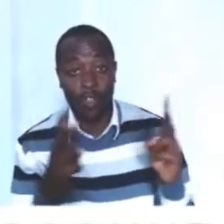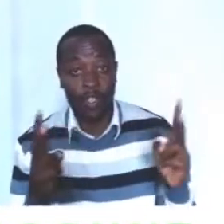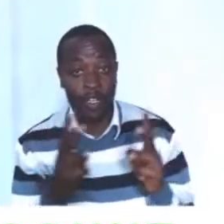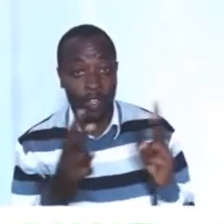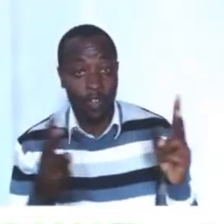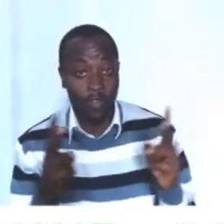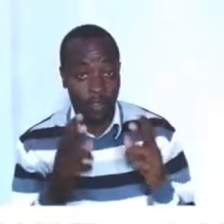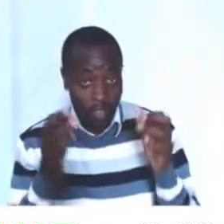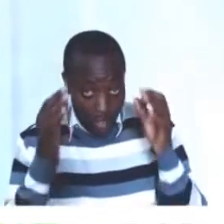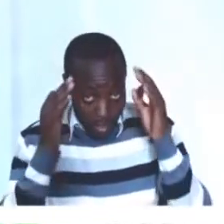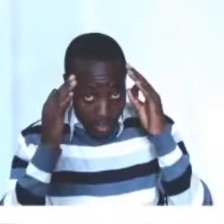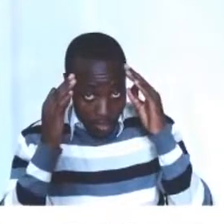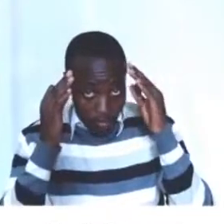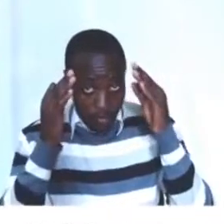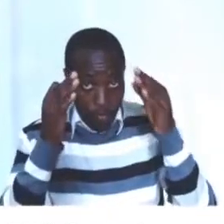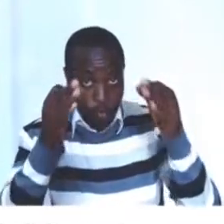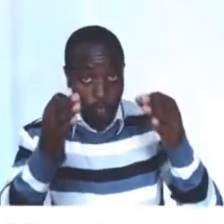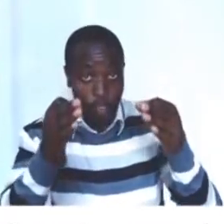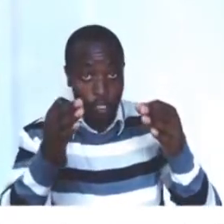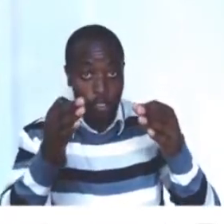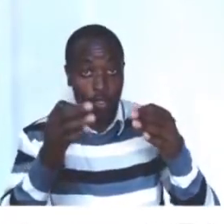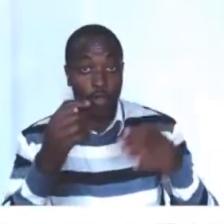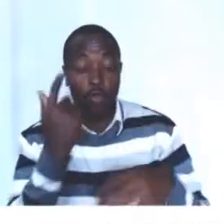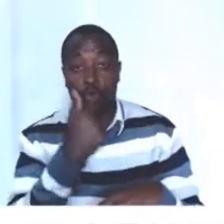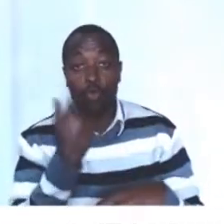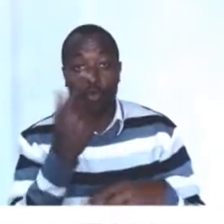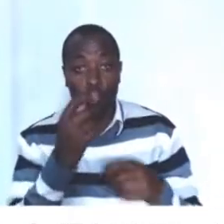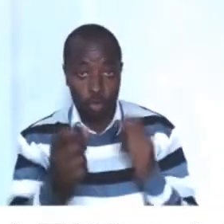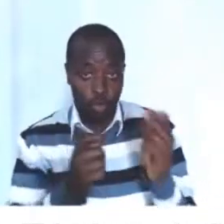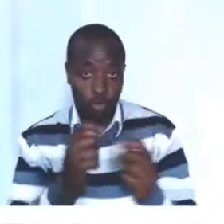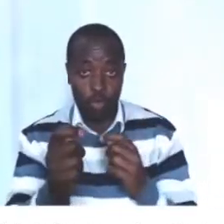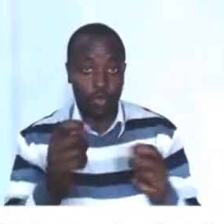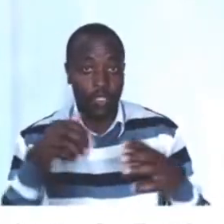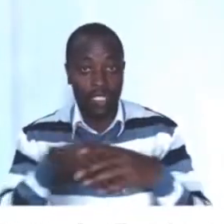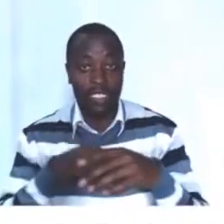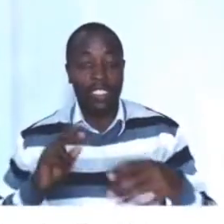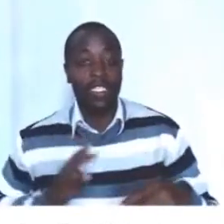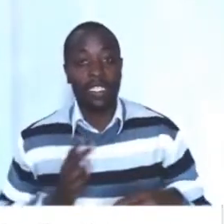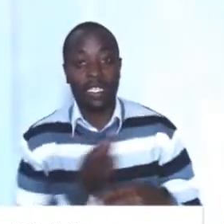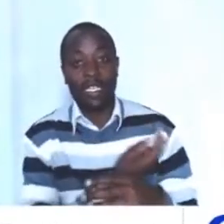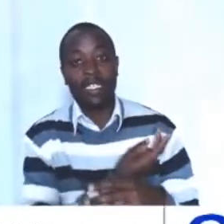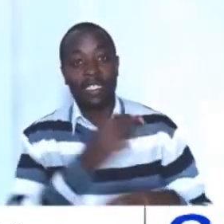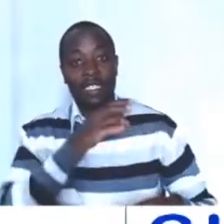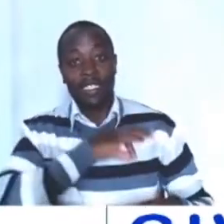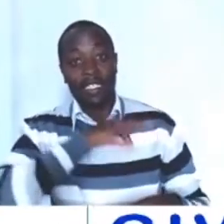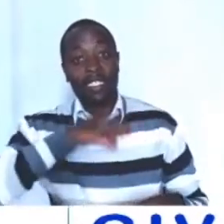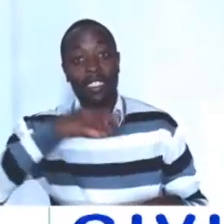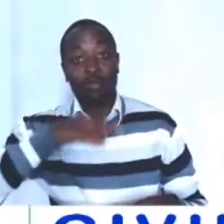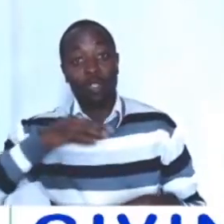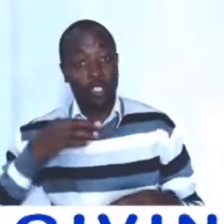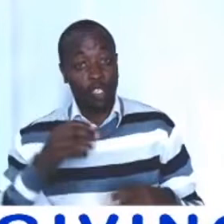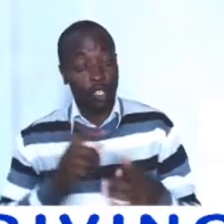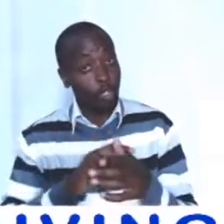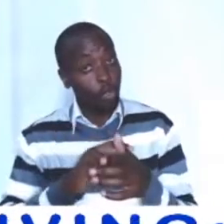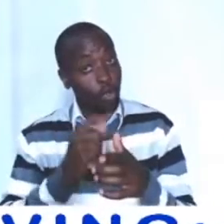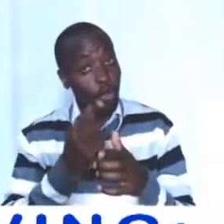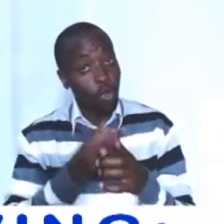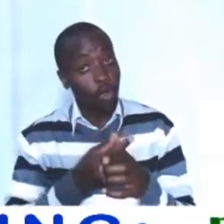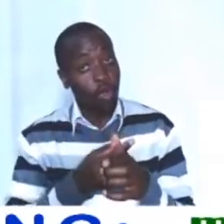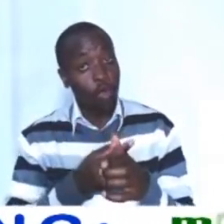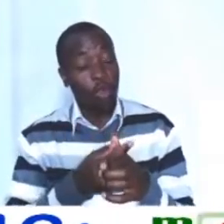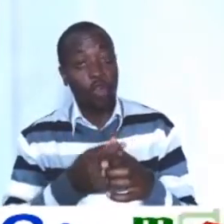rules in us, the spirit or the